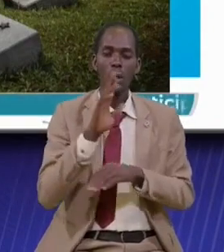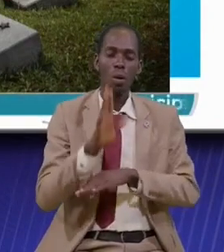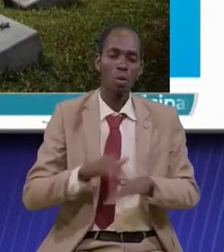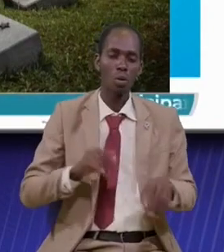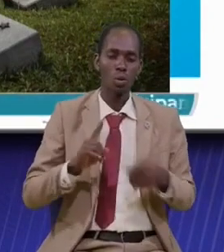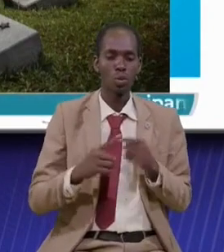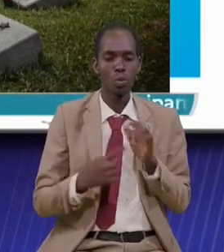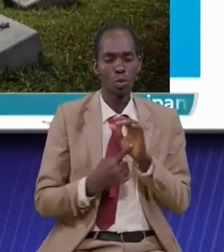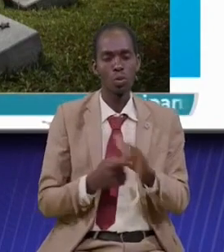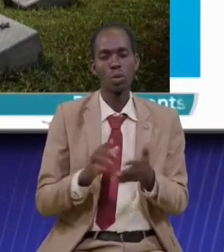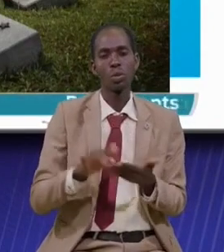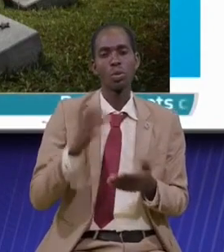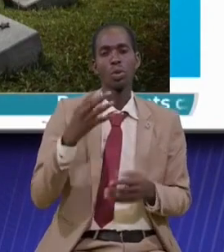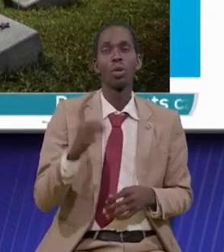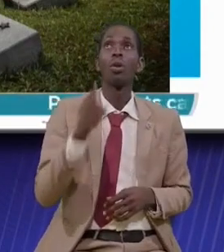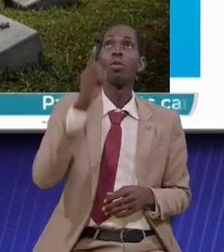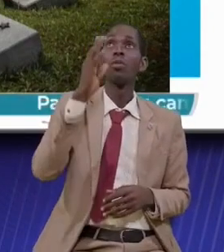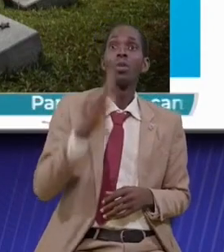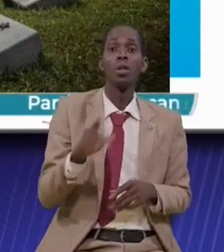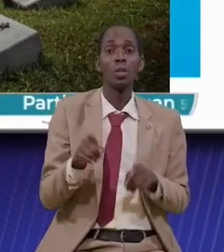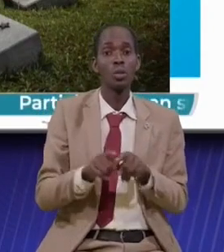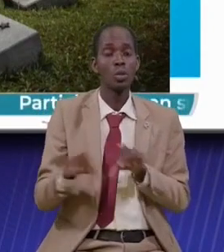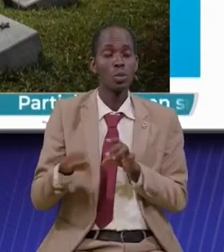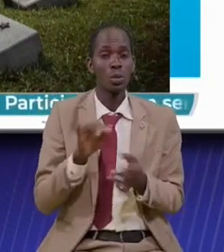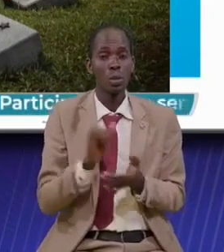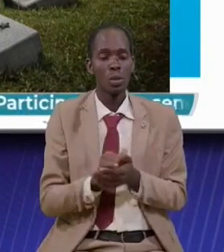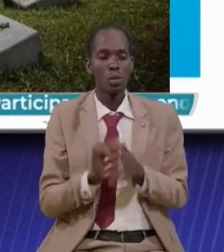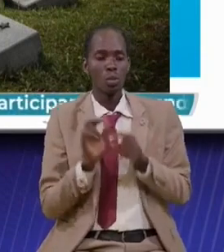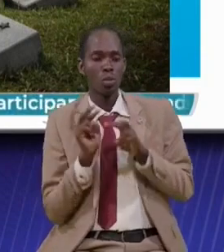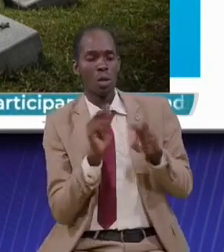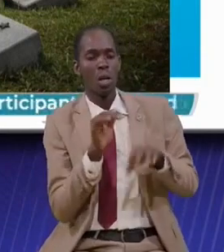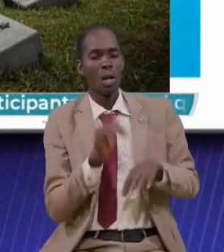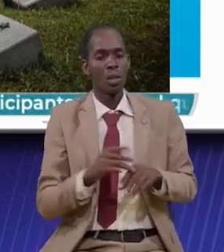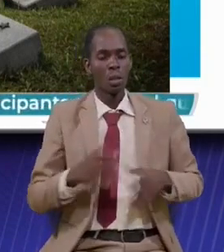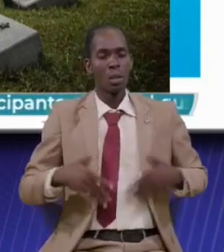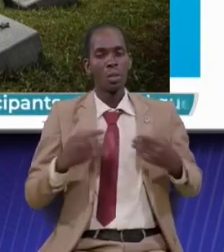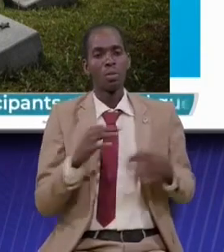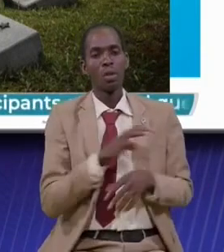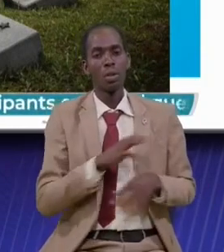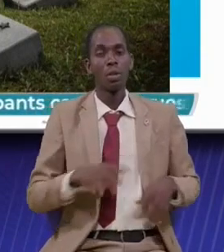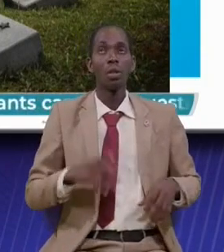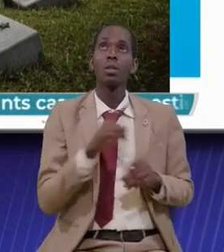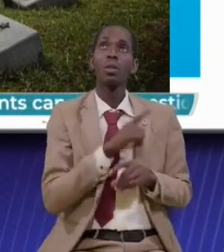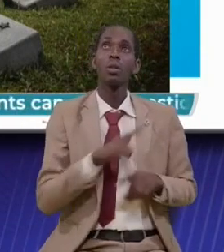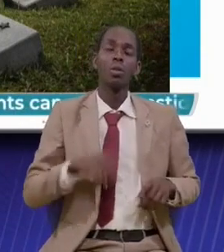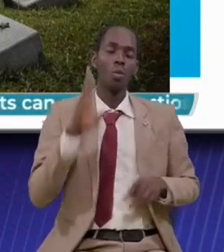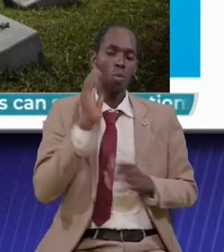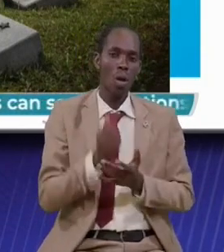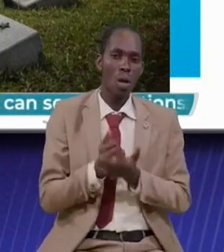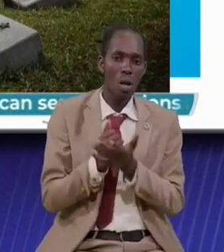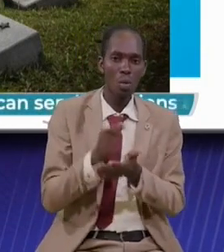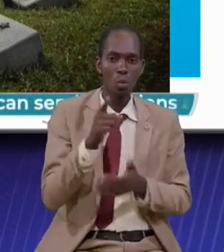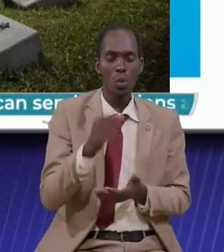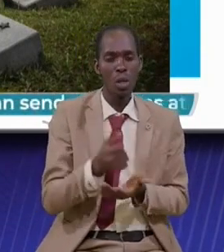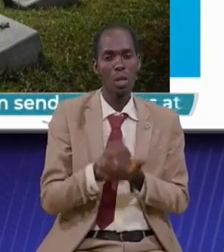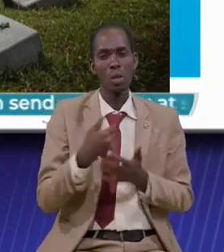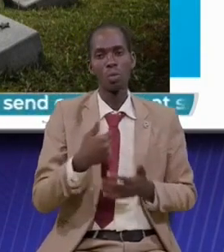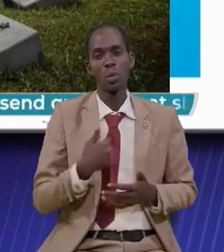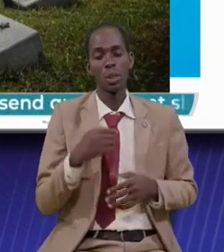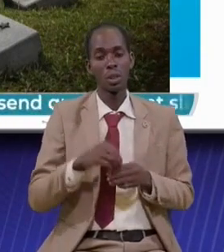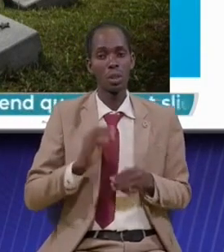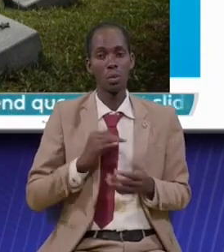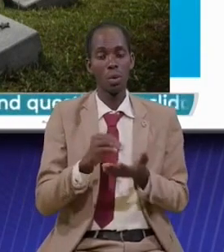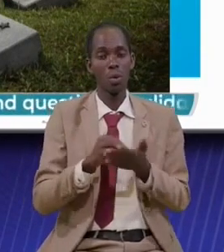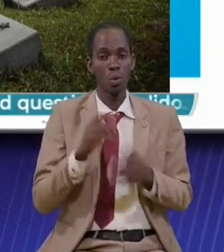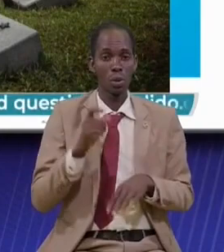do that, looking at the life of Christ, the Lord will help you. The Lord will help me. In our time, our voices will be heard.